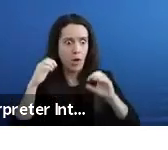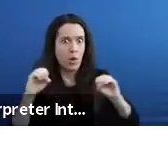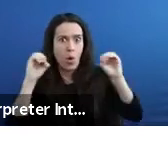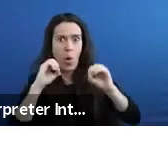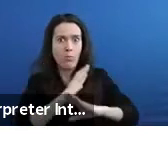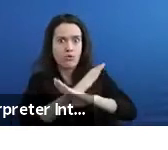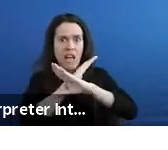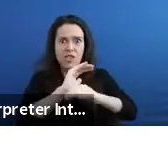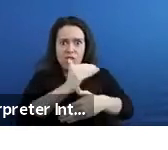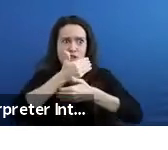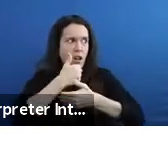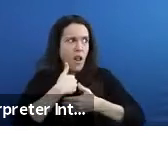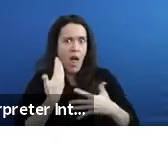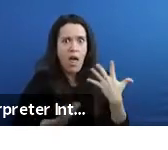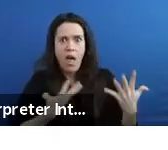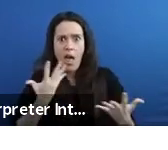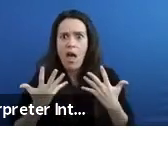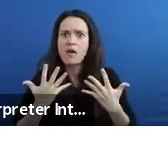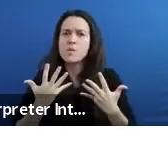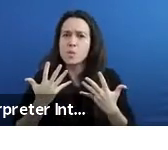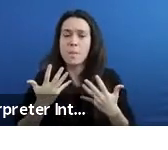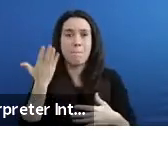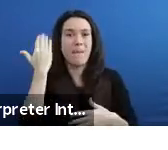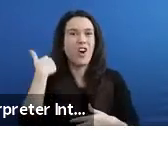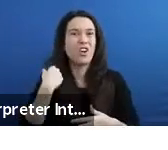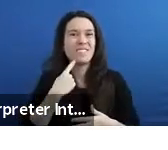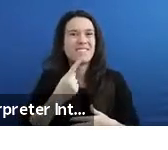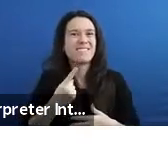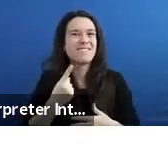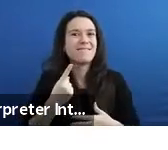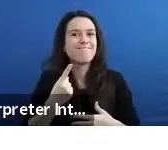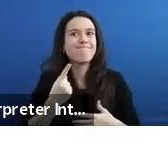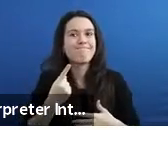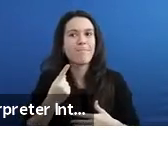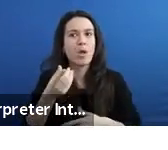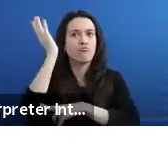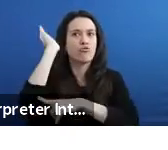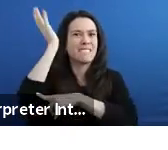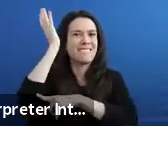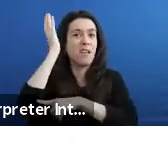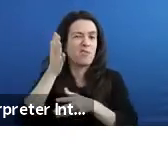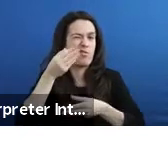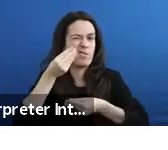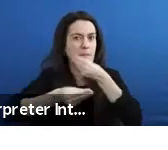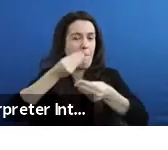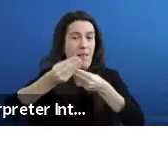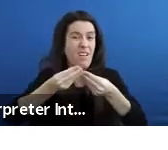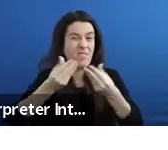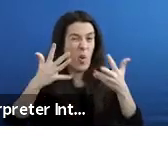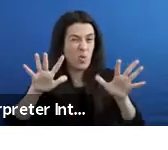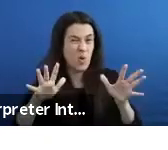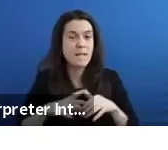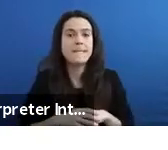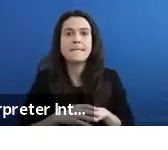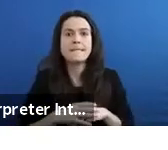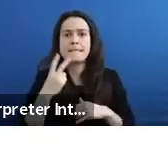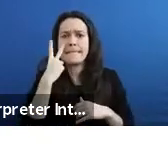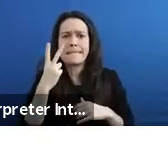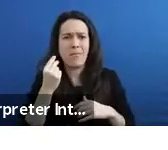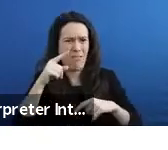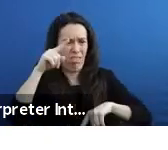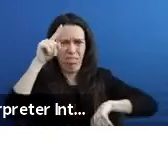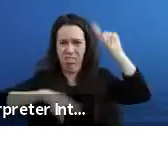statutes that I mentioned in the beginning of this presentation, there is, as I said, also a severe